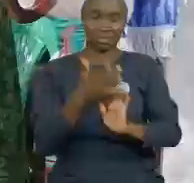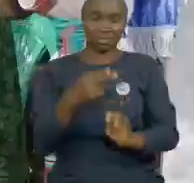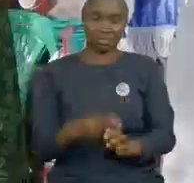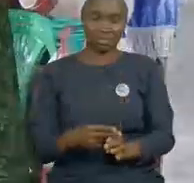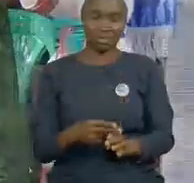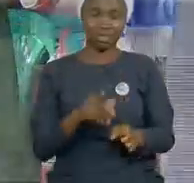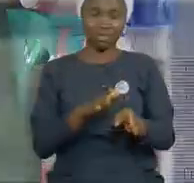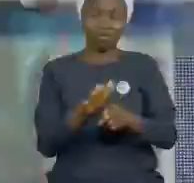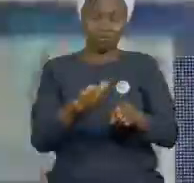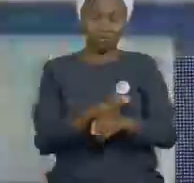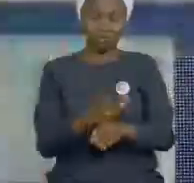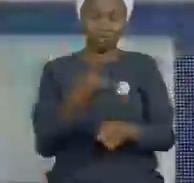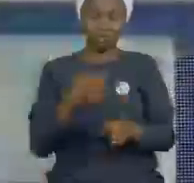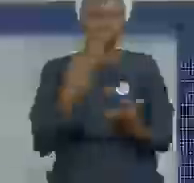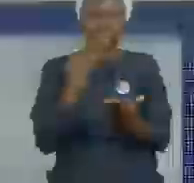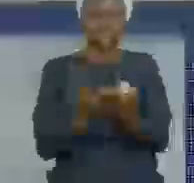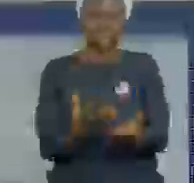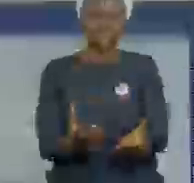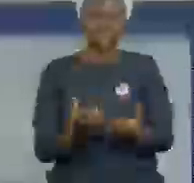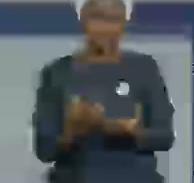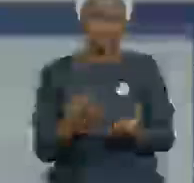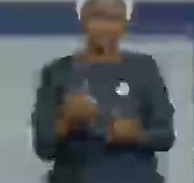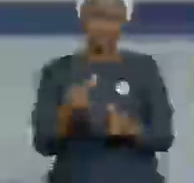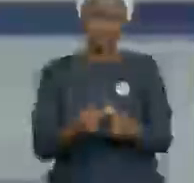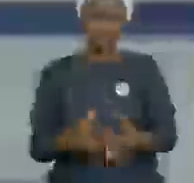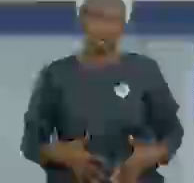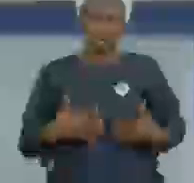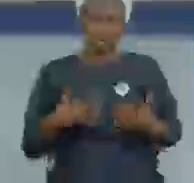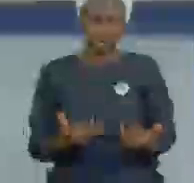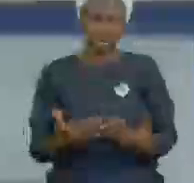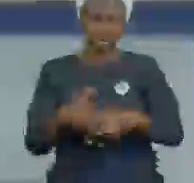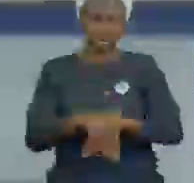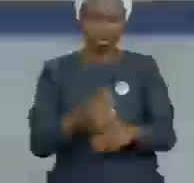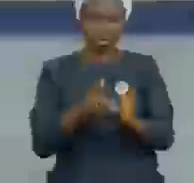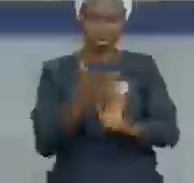Fulfill the good desires of every life tonight.